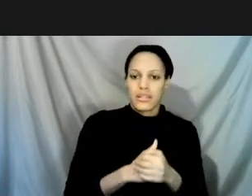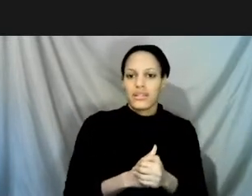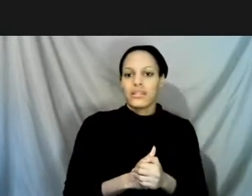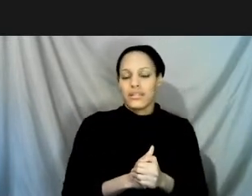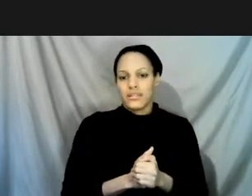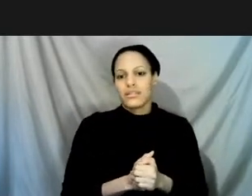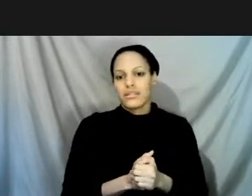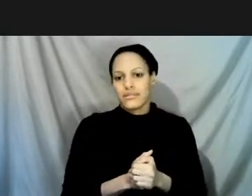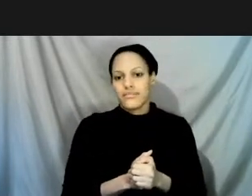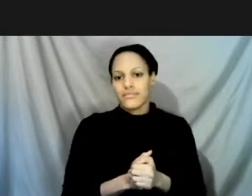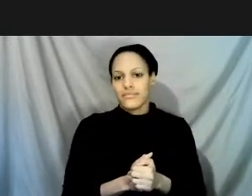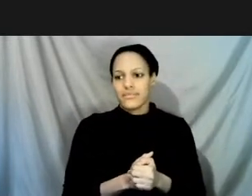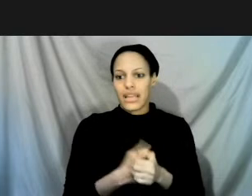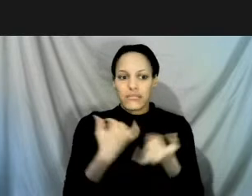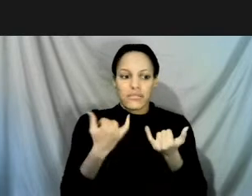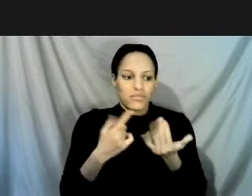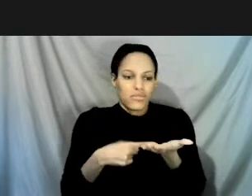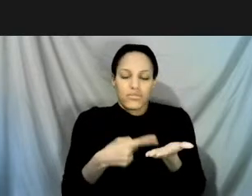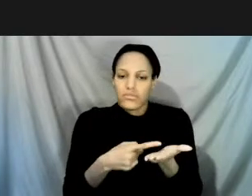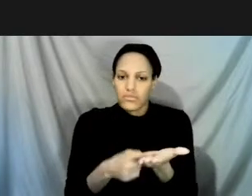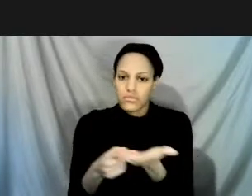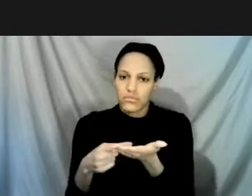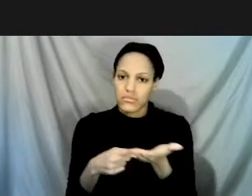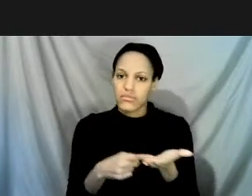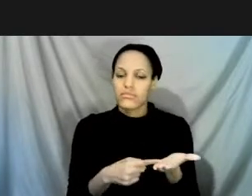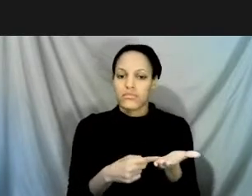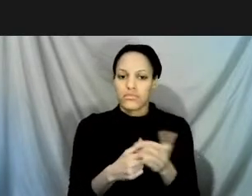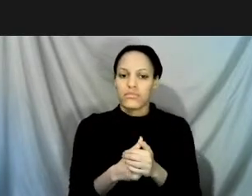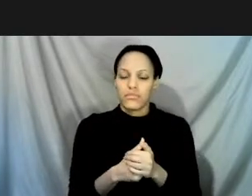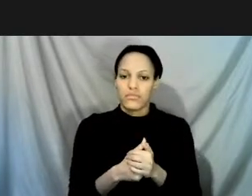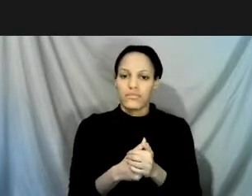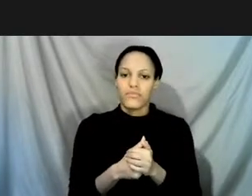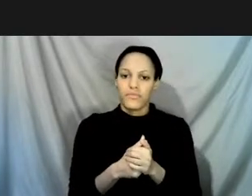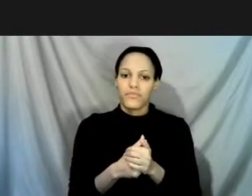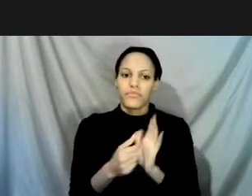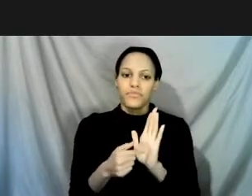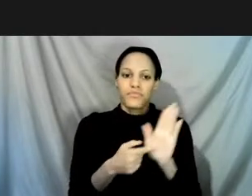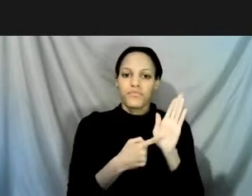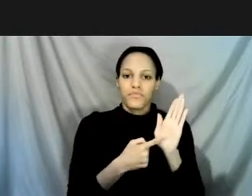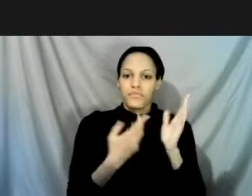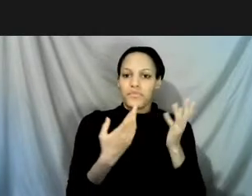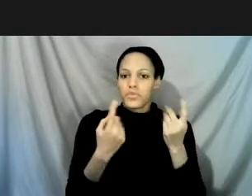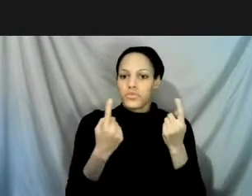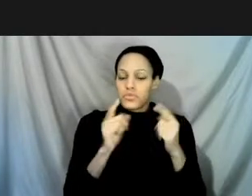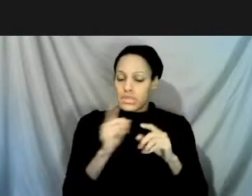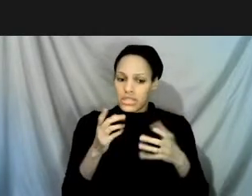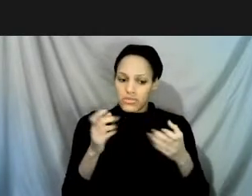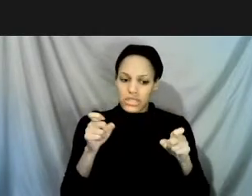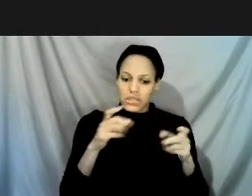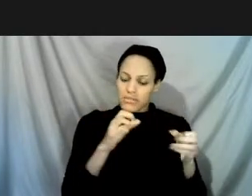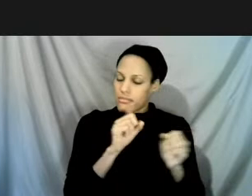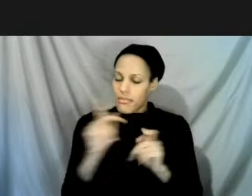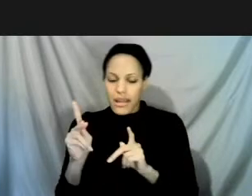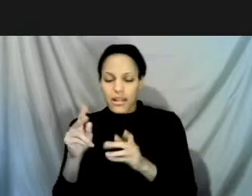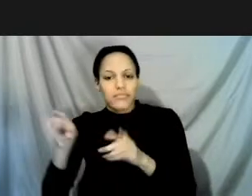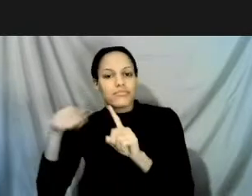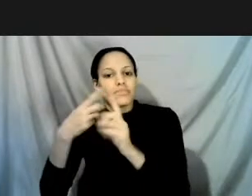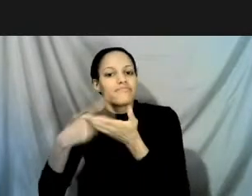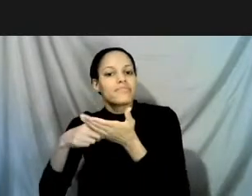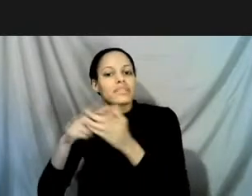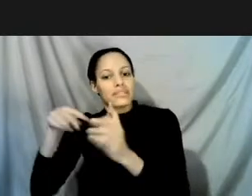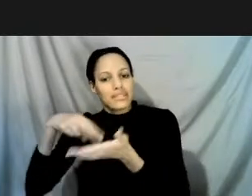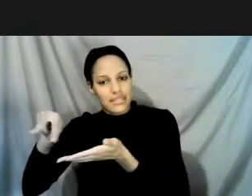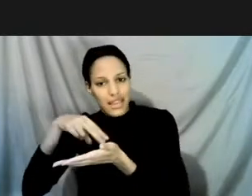man. And that's what we're talking about. And to get it back on track as far as dance is concerned, we